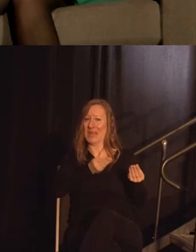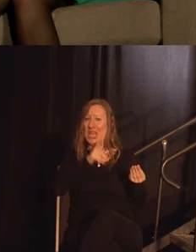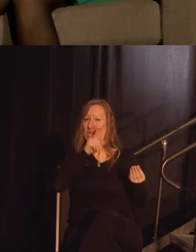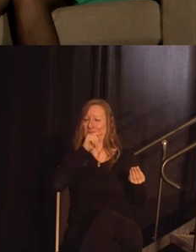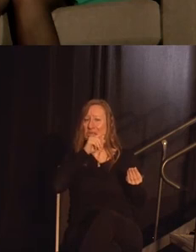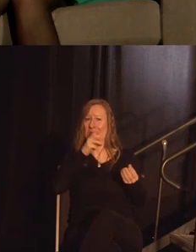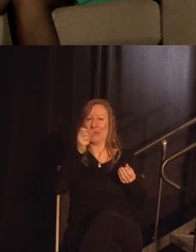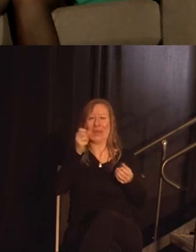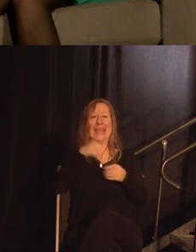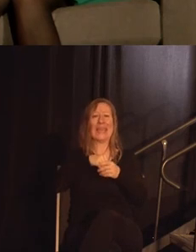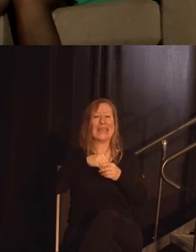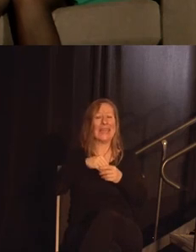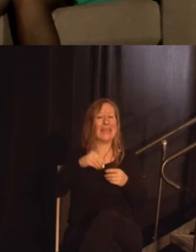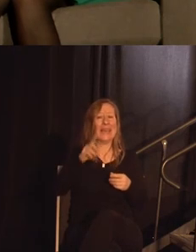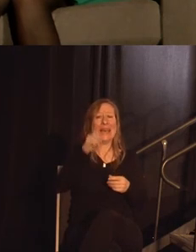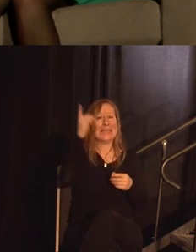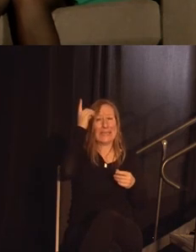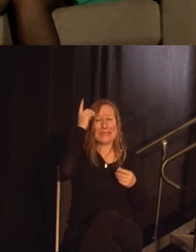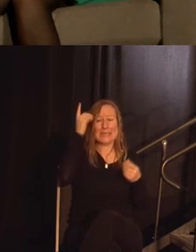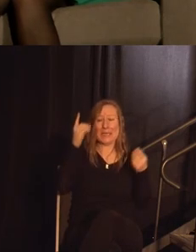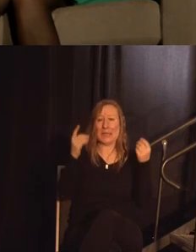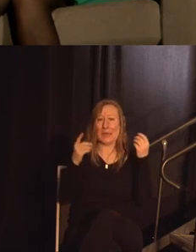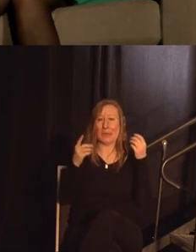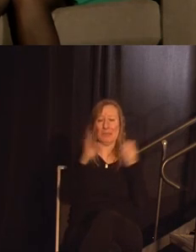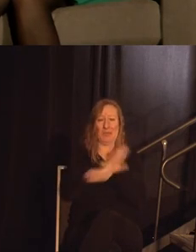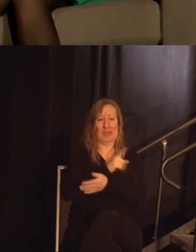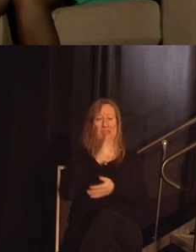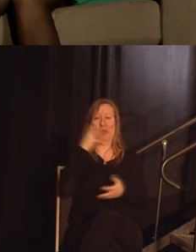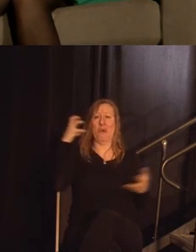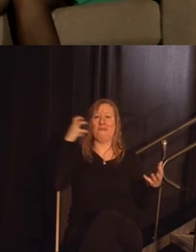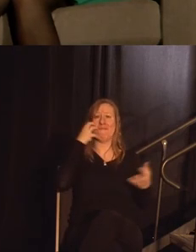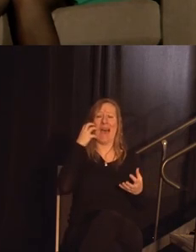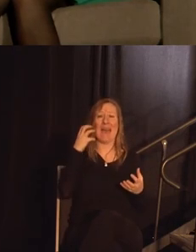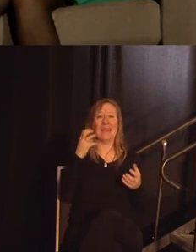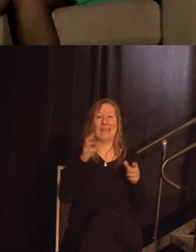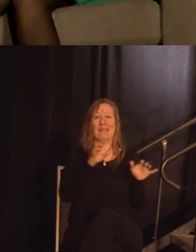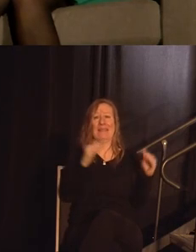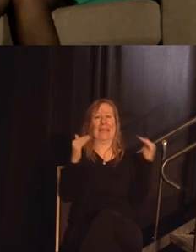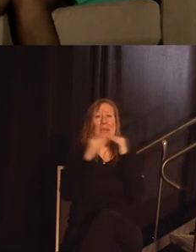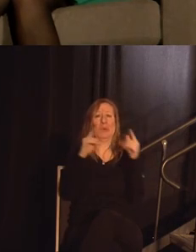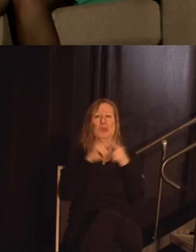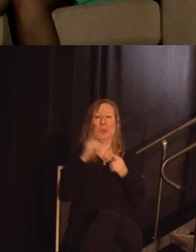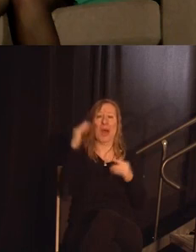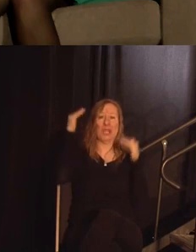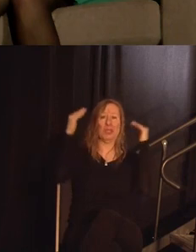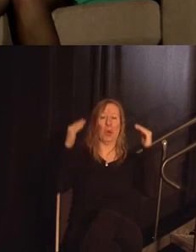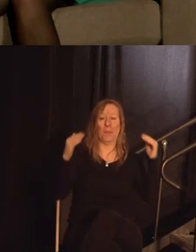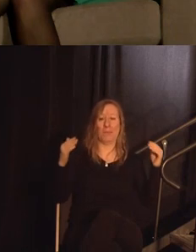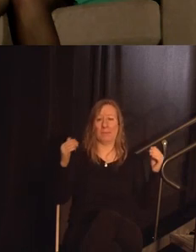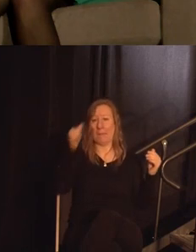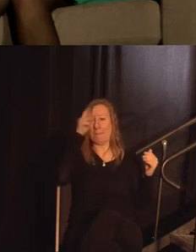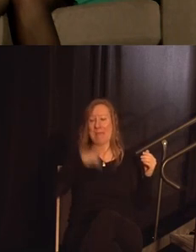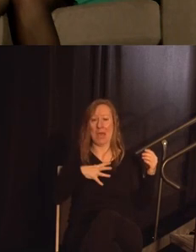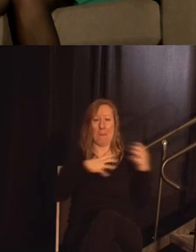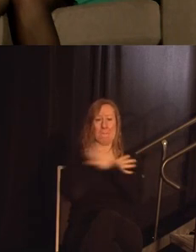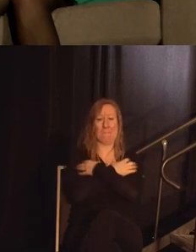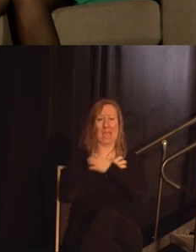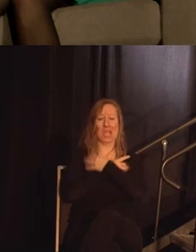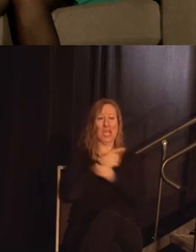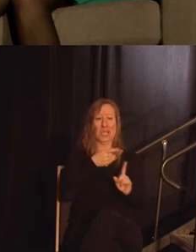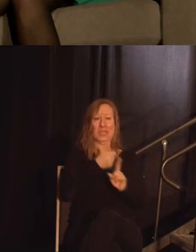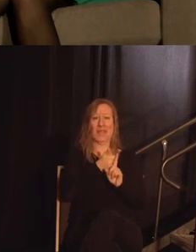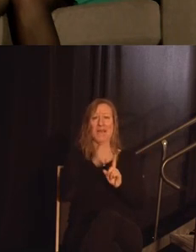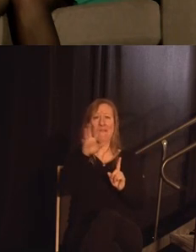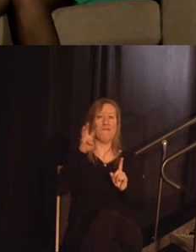Hood. Lady Cluck was so fat, in fact, that she was nearly the size of an adult male bear. Being a 400-pound chicken, she